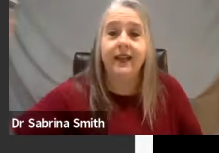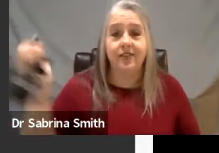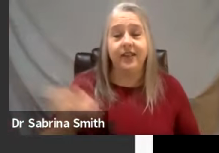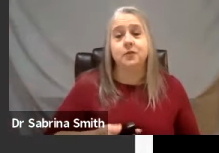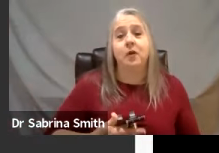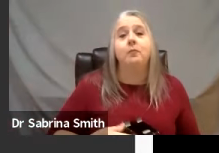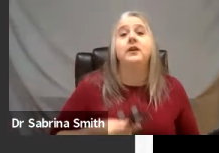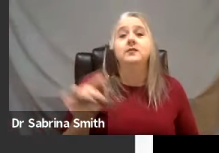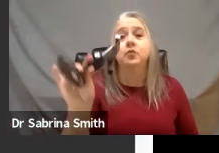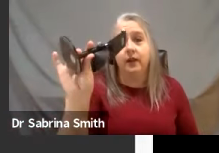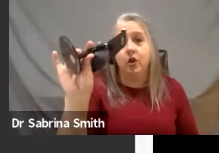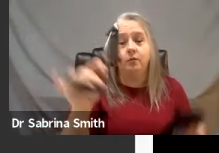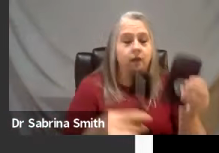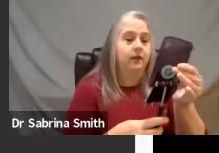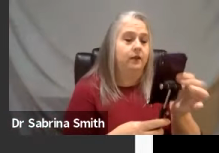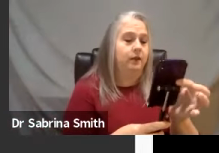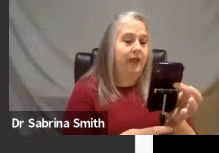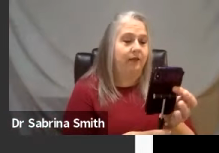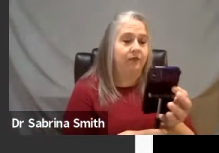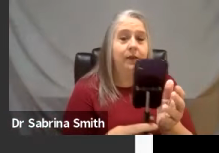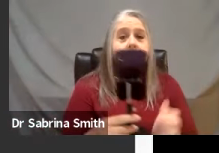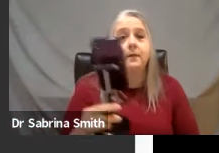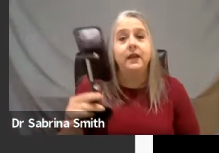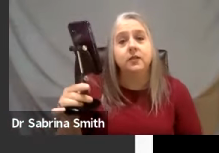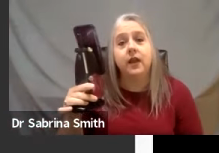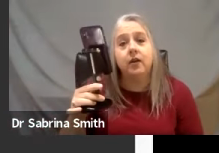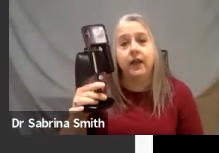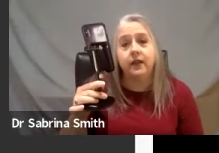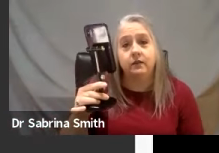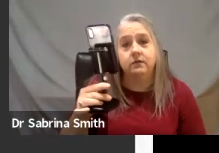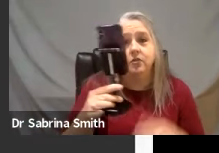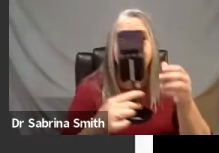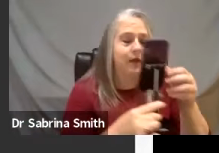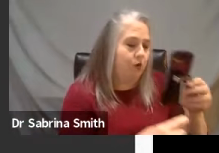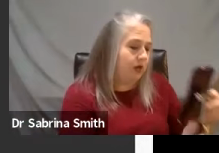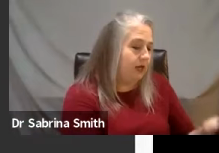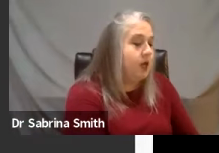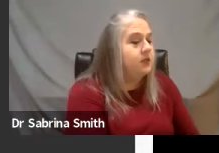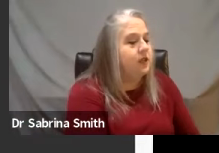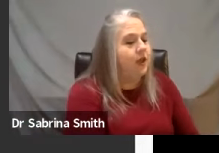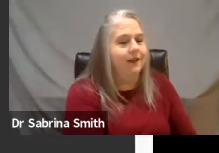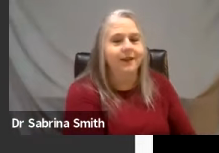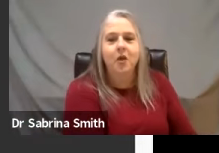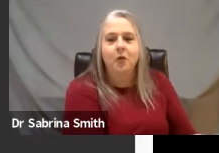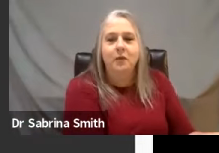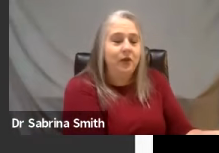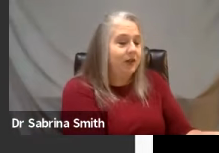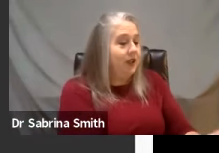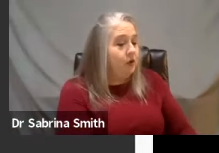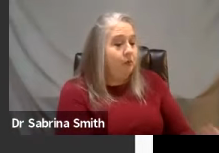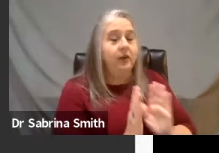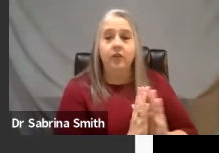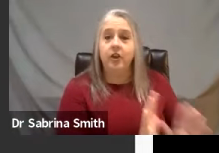handy dandy things we bought because we're at home and we have a pandemic. So now I can do this when I'm working. So you